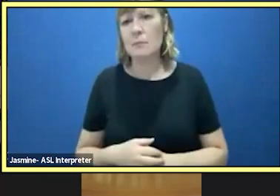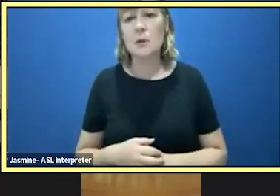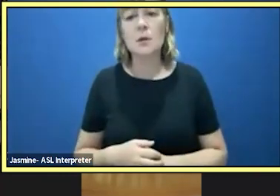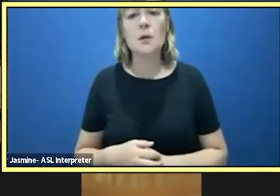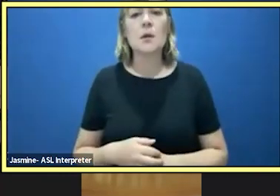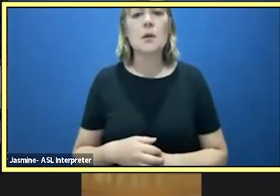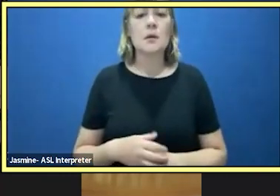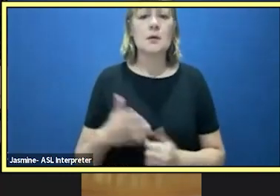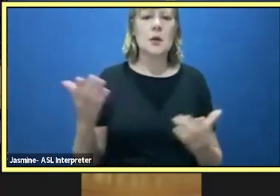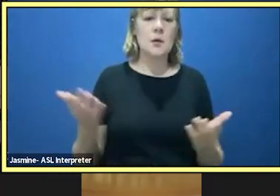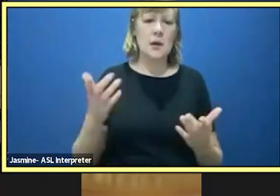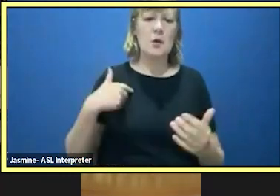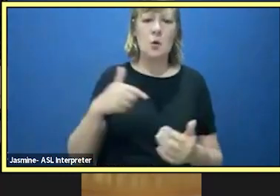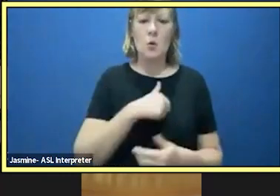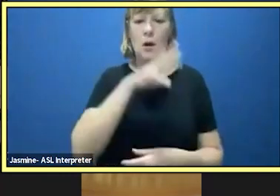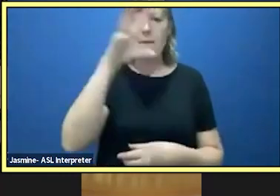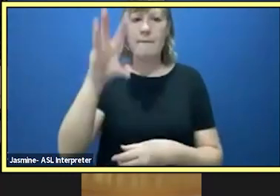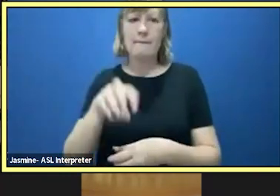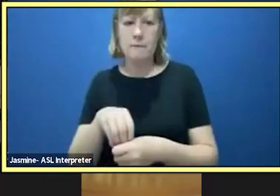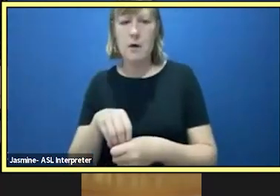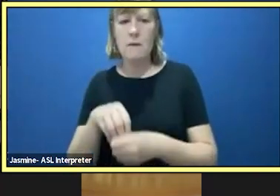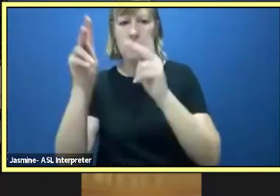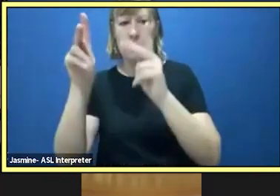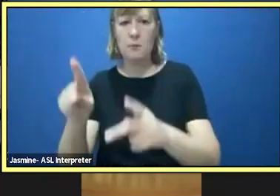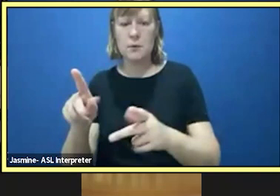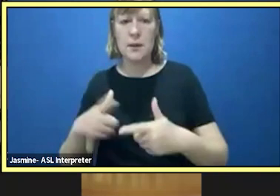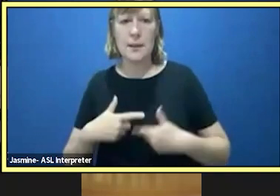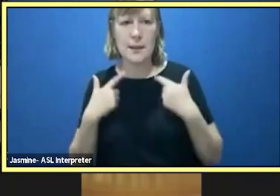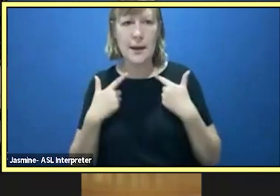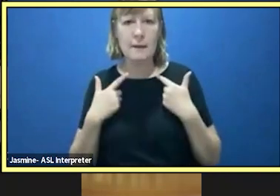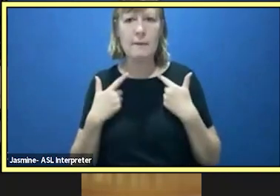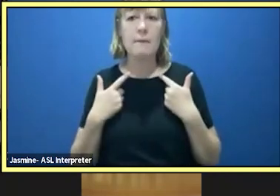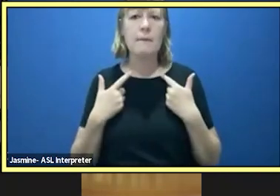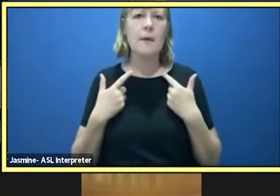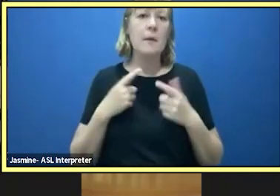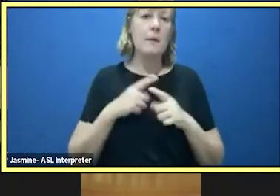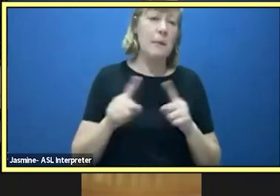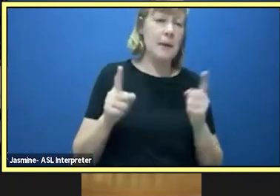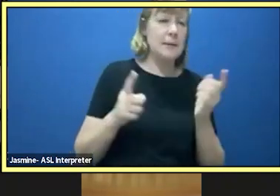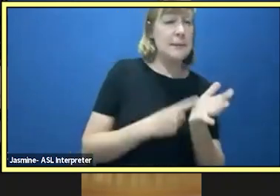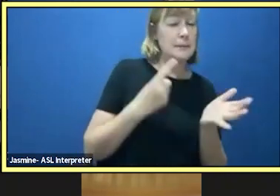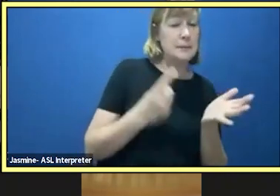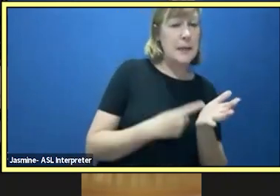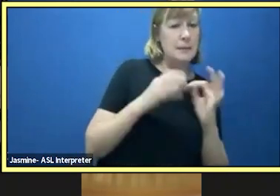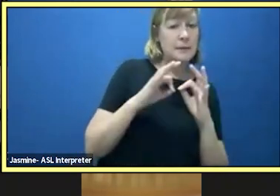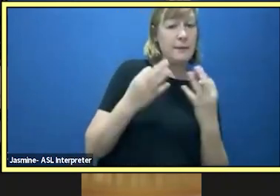but there's some people that just are not for some reason, and this might be very beneficial to them